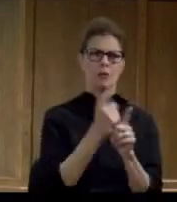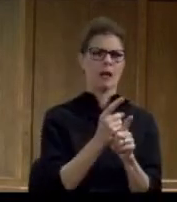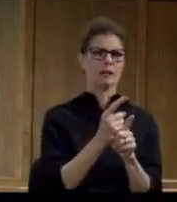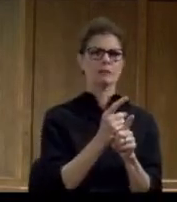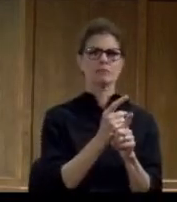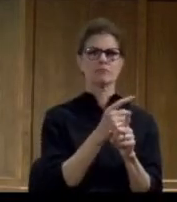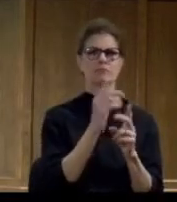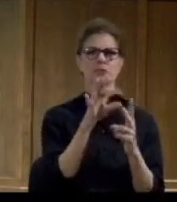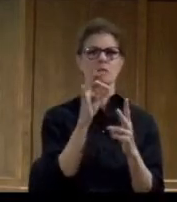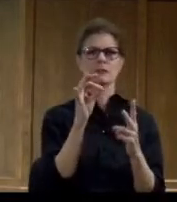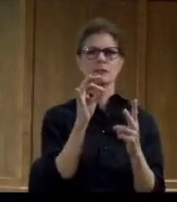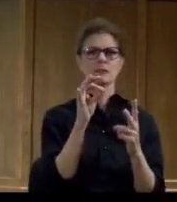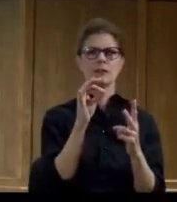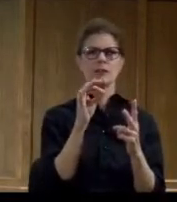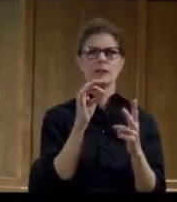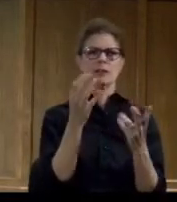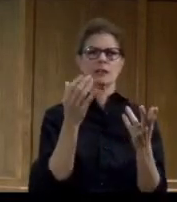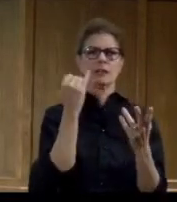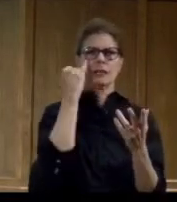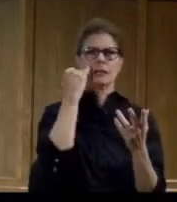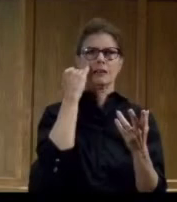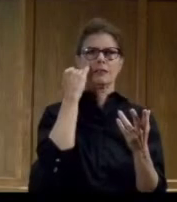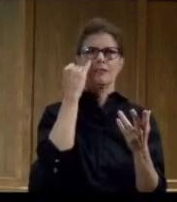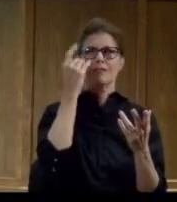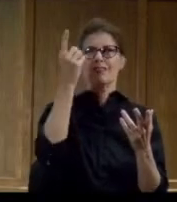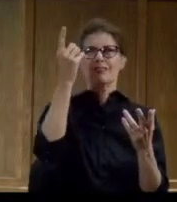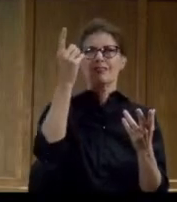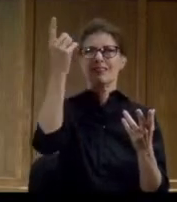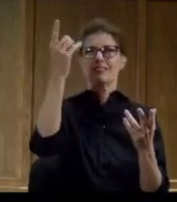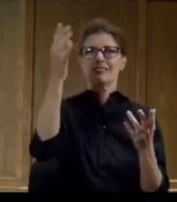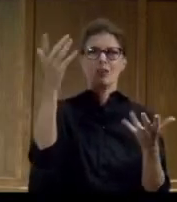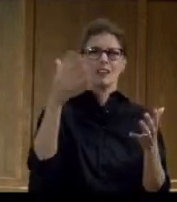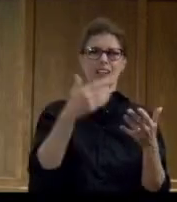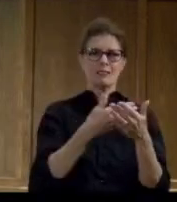kinds of choices in life if God's already decided? Then it